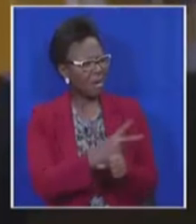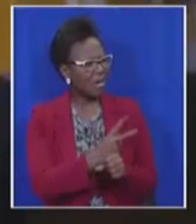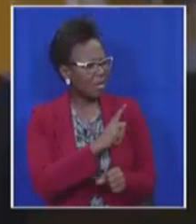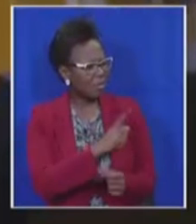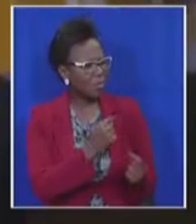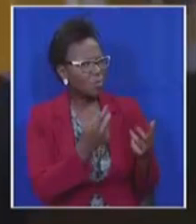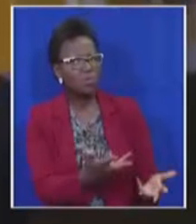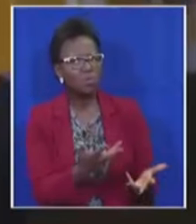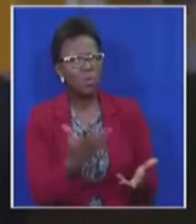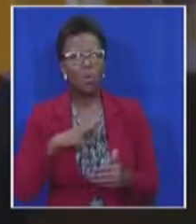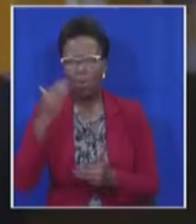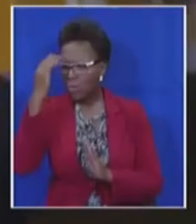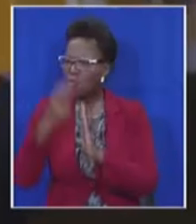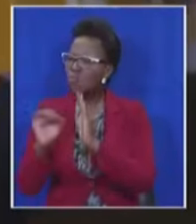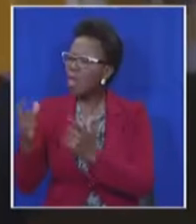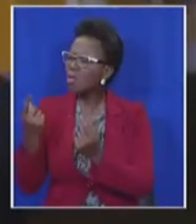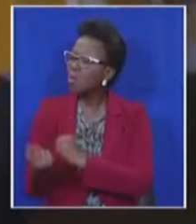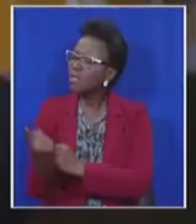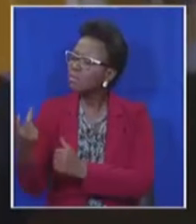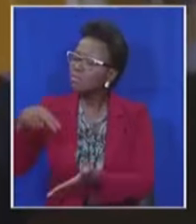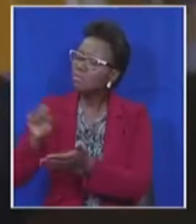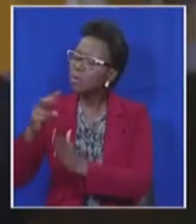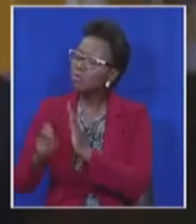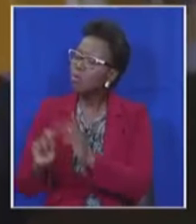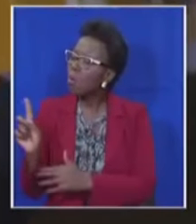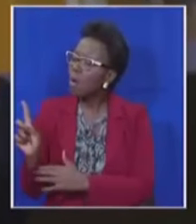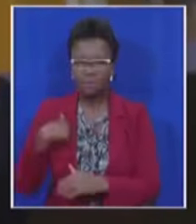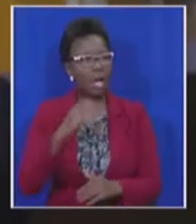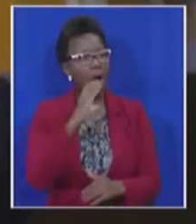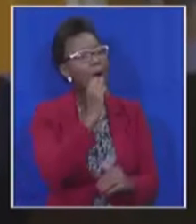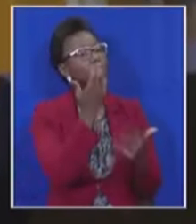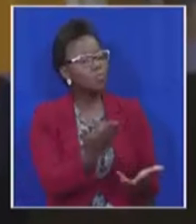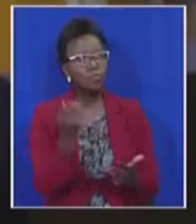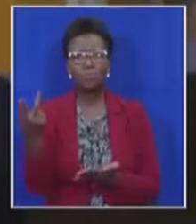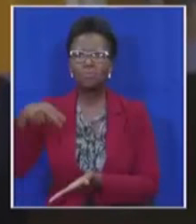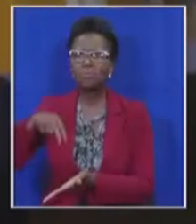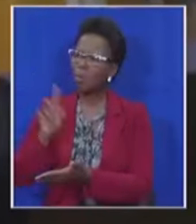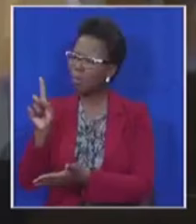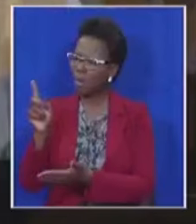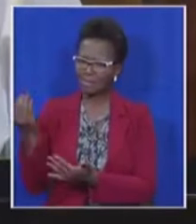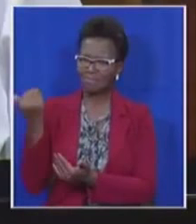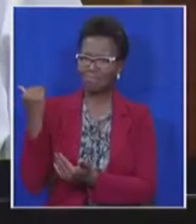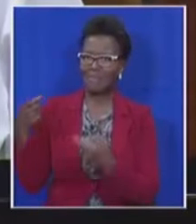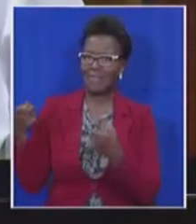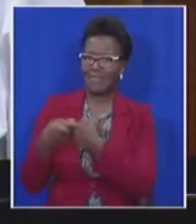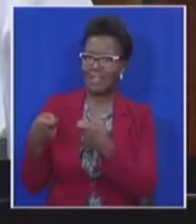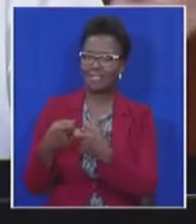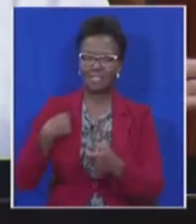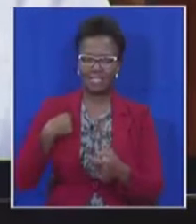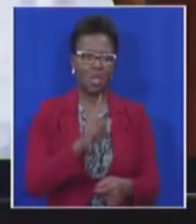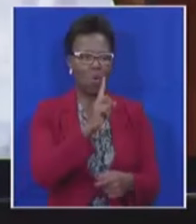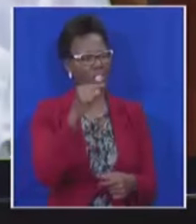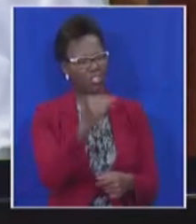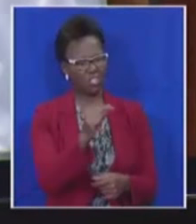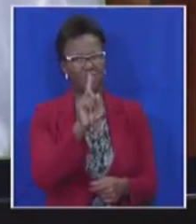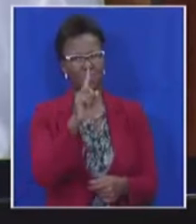What rule is he standing on? What rule are you standing on? I'm asking you what rule he's standing what on. What rule are you standing on? 1G. 1G.